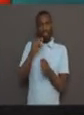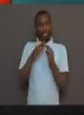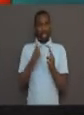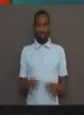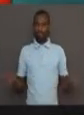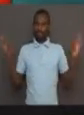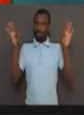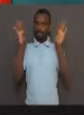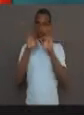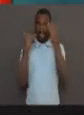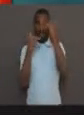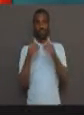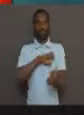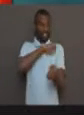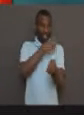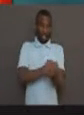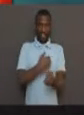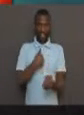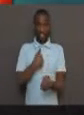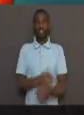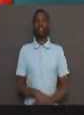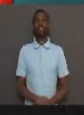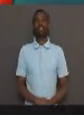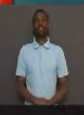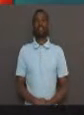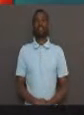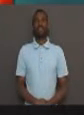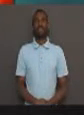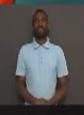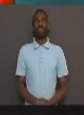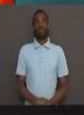a significant amount of energy.